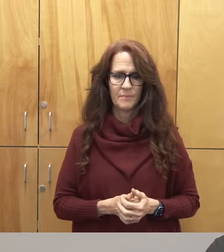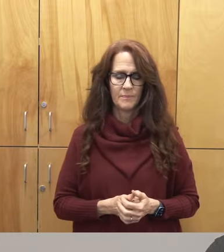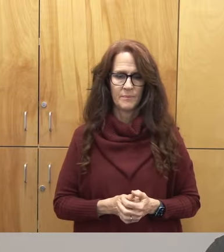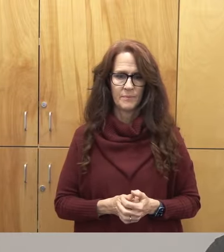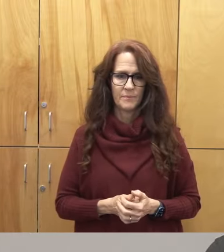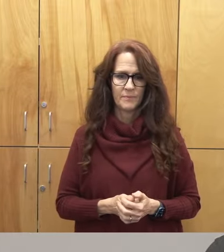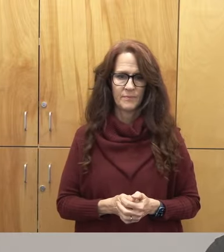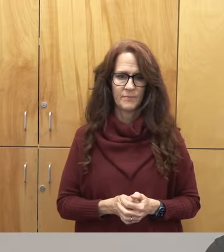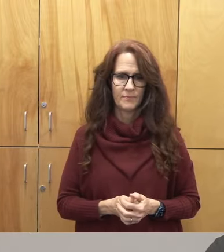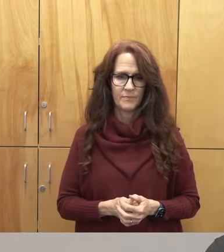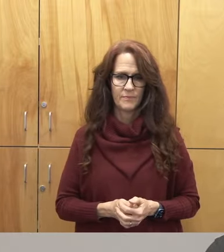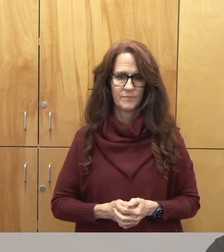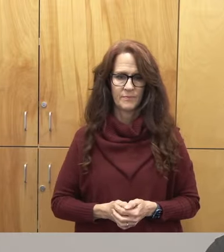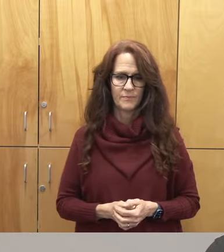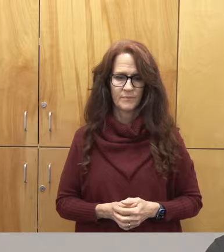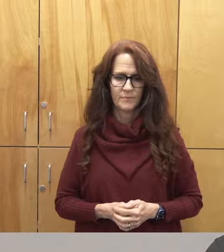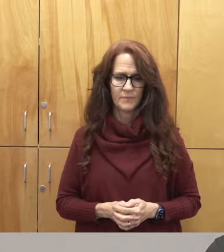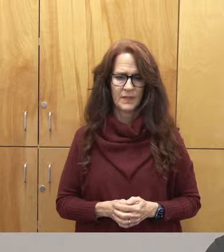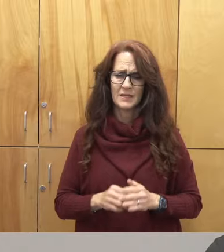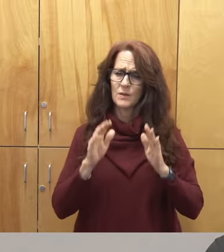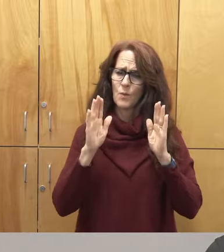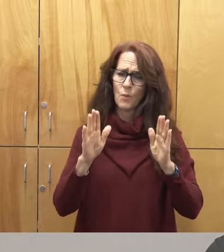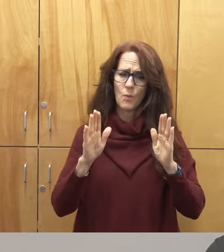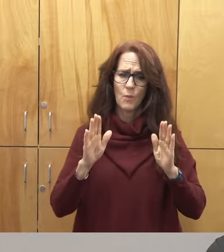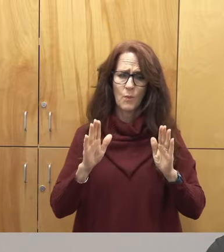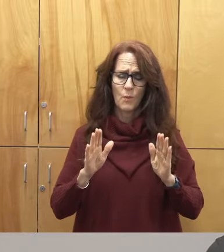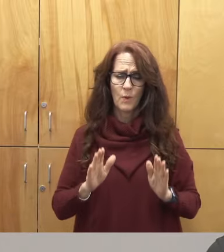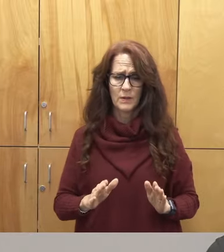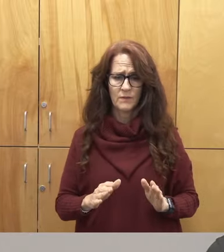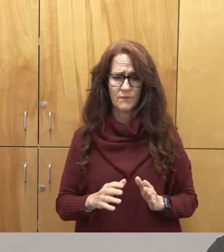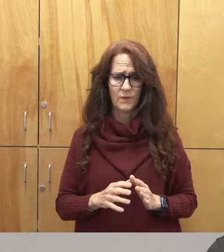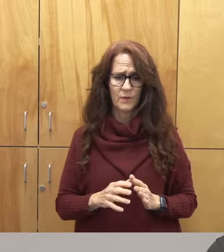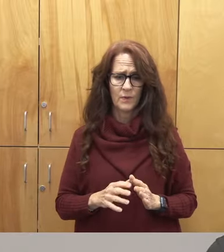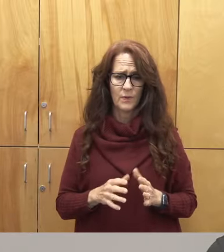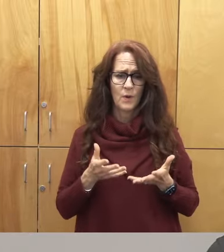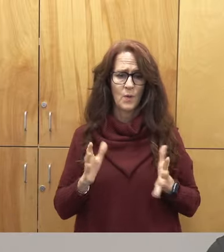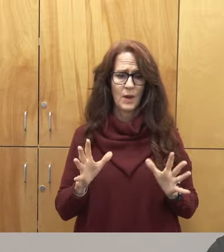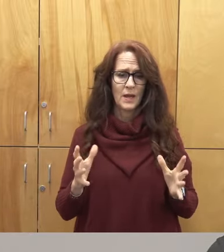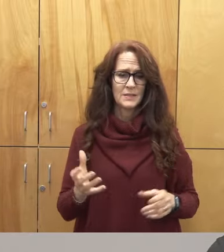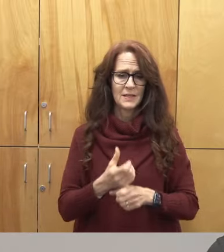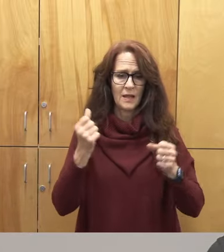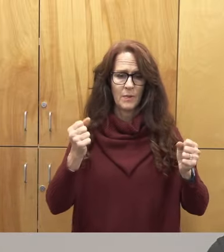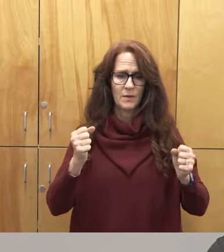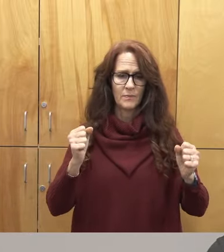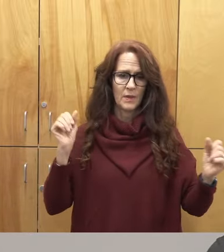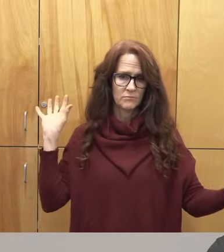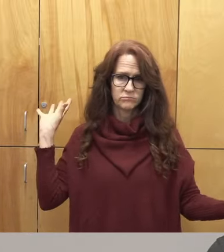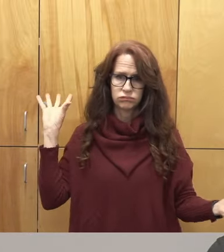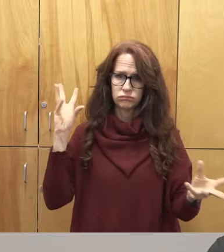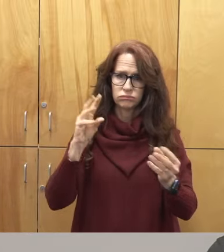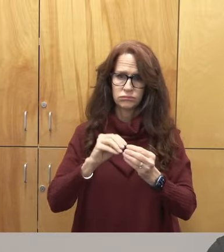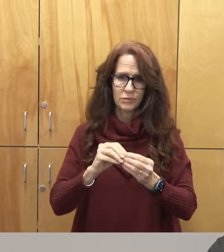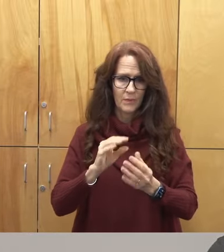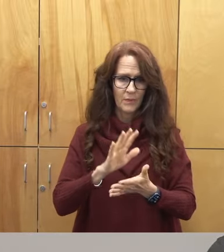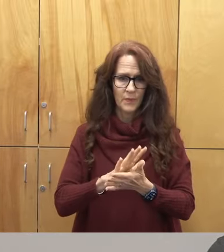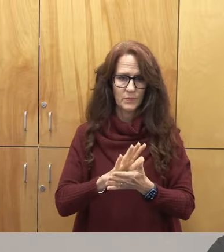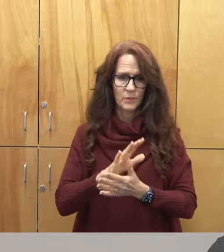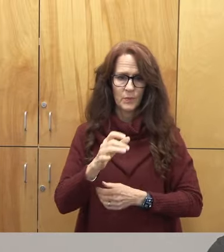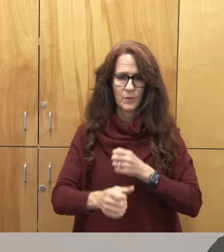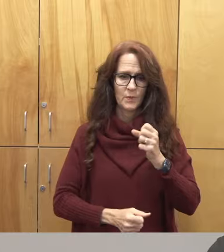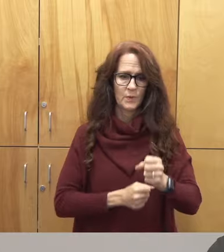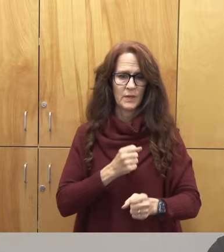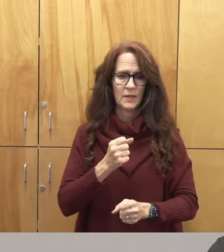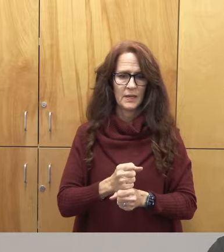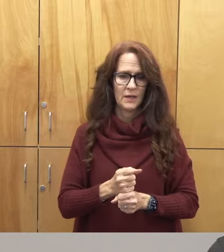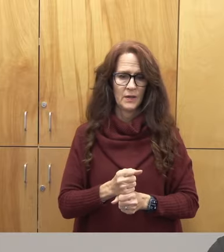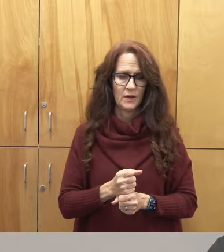It's such a wonderful way to celebrate the culmination of the school year. And